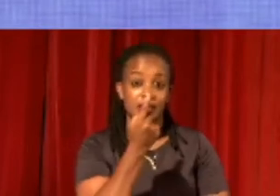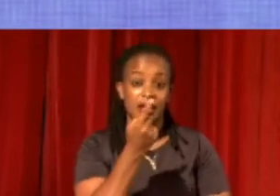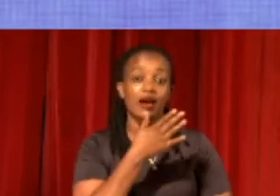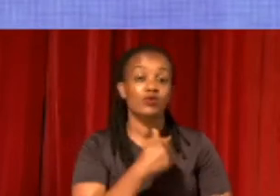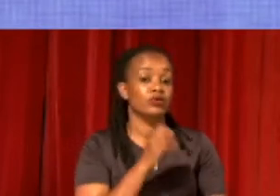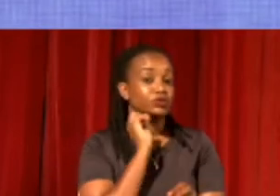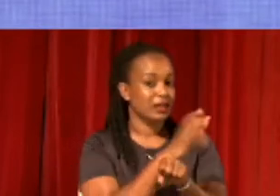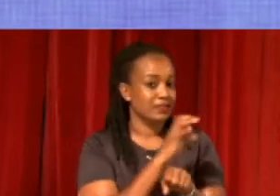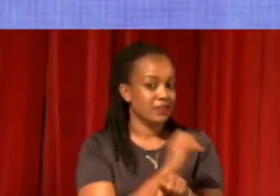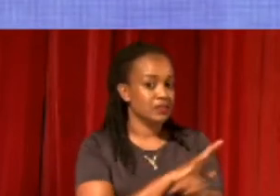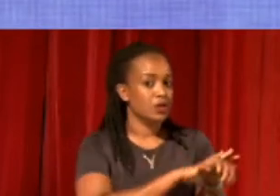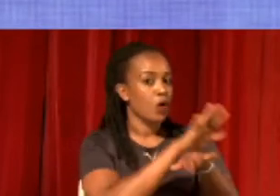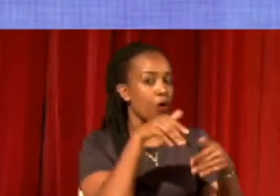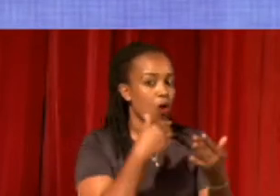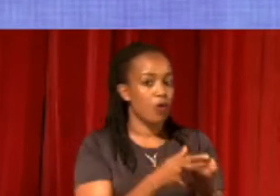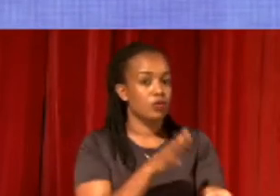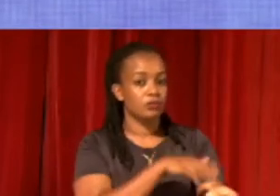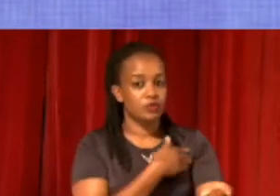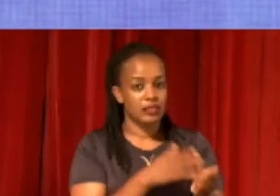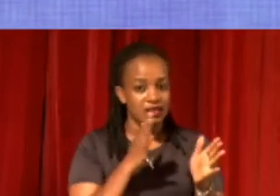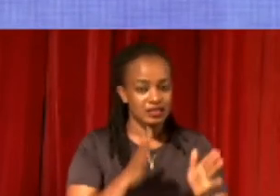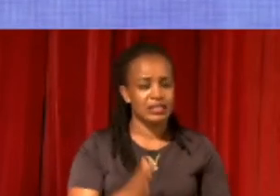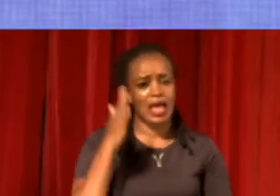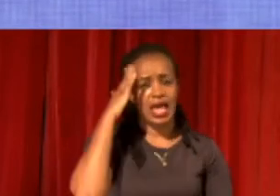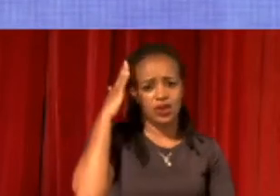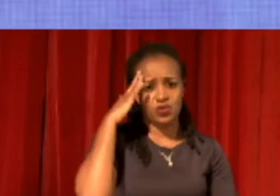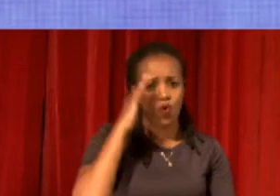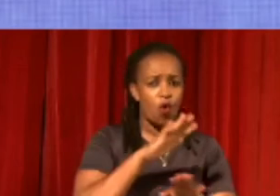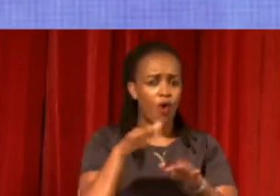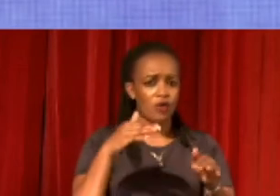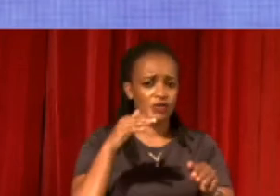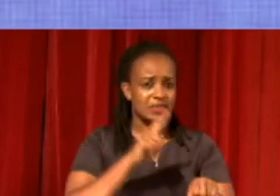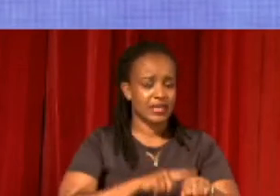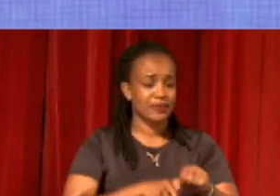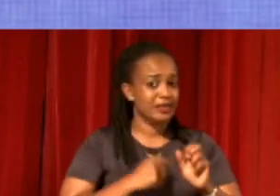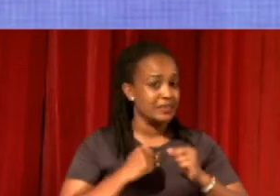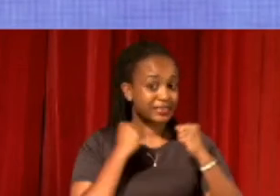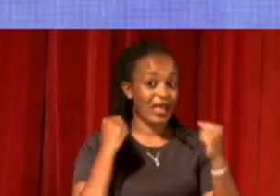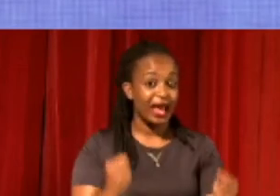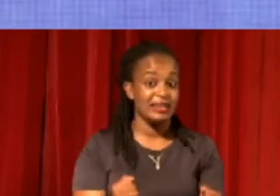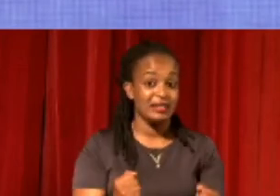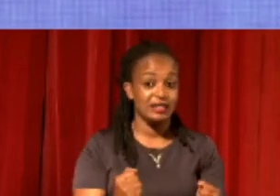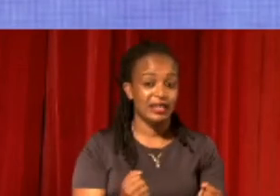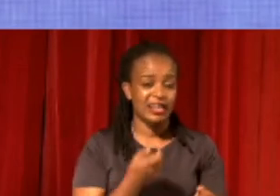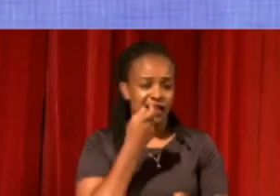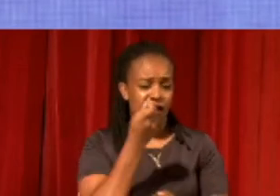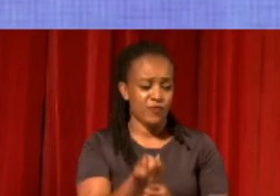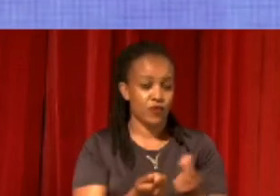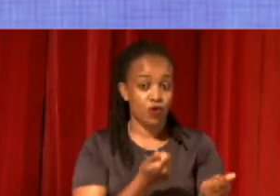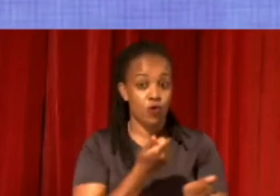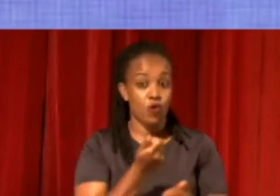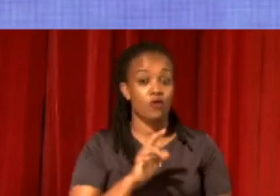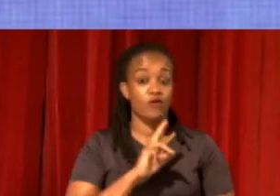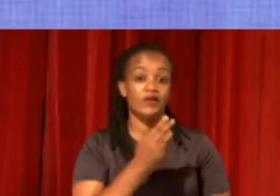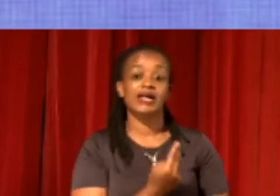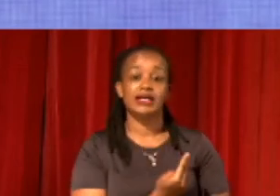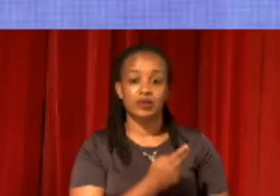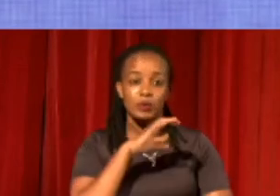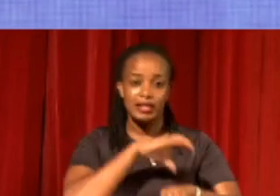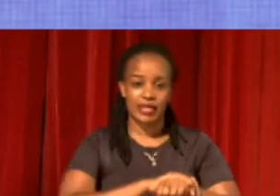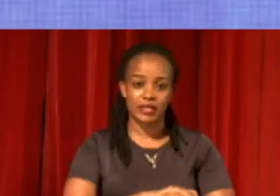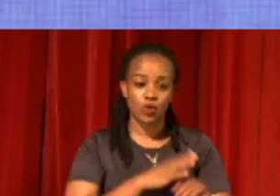artists. I know times are hard, but a few of us or some of us will get a chance to be assisted by the